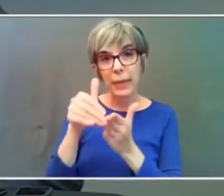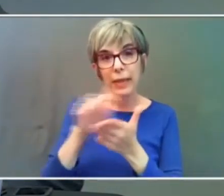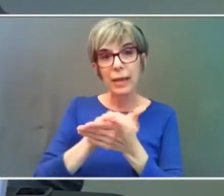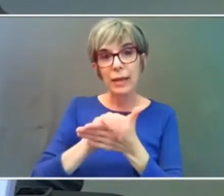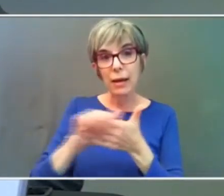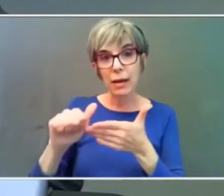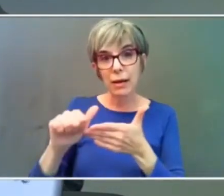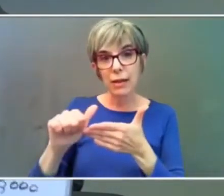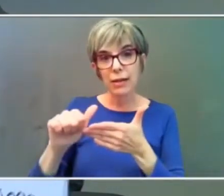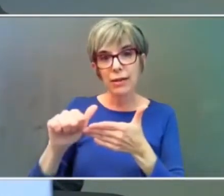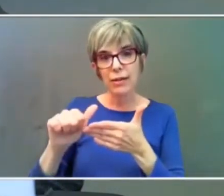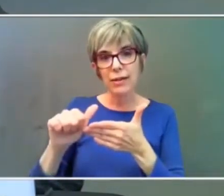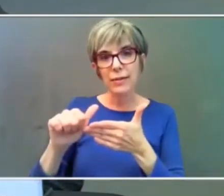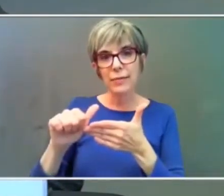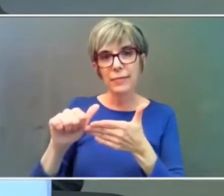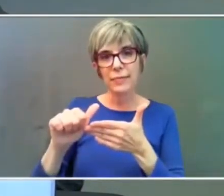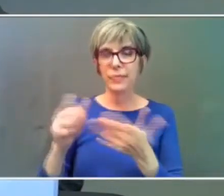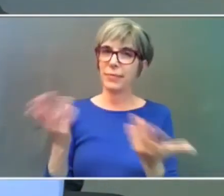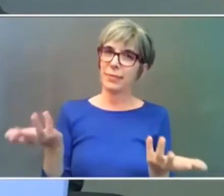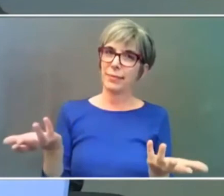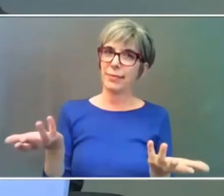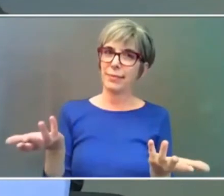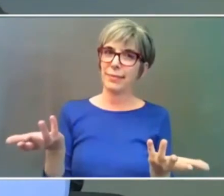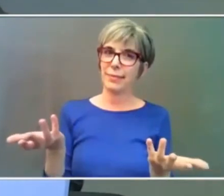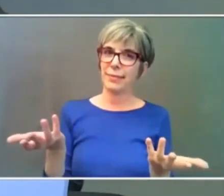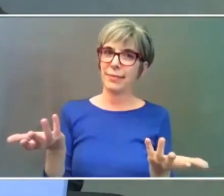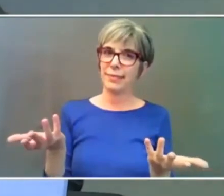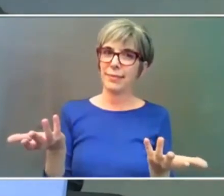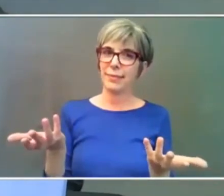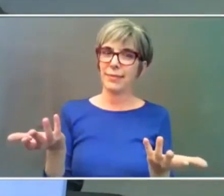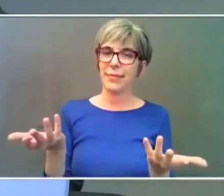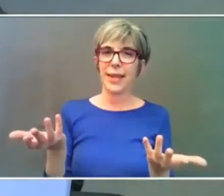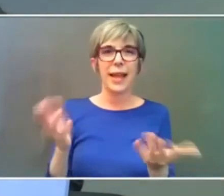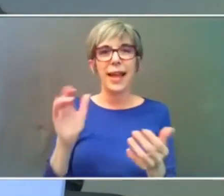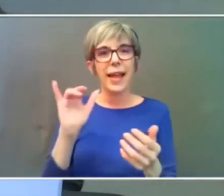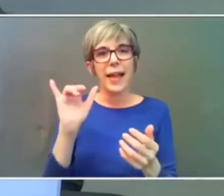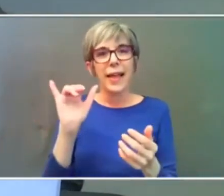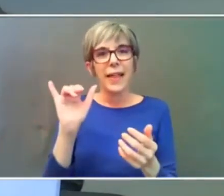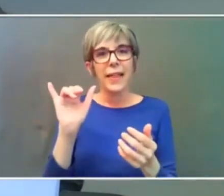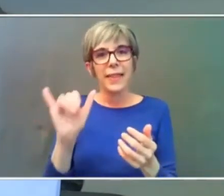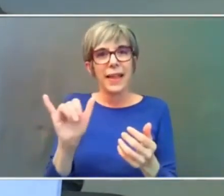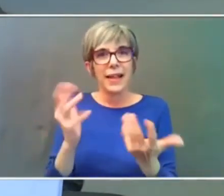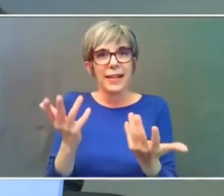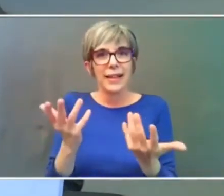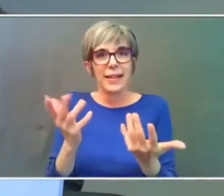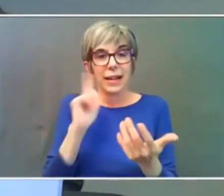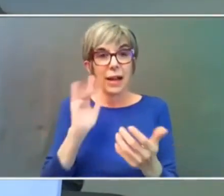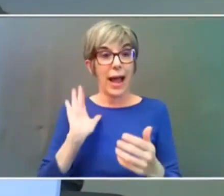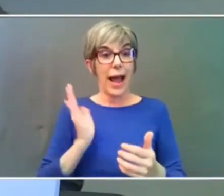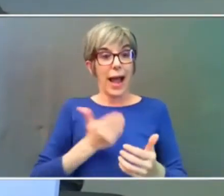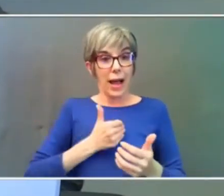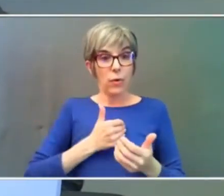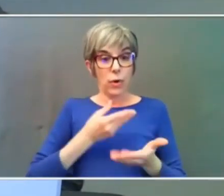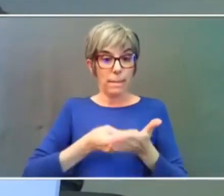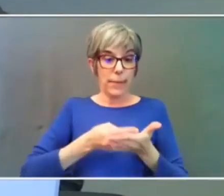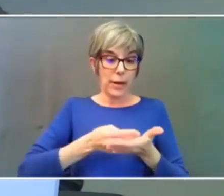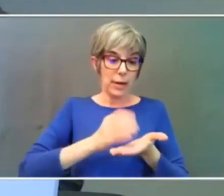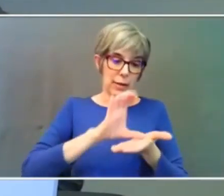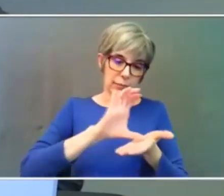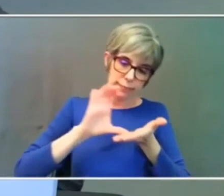It kind of just, that's like almost the entire amount for the county that's being asked